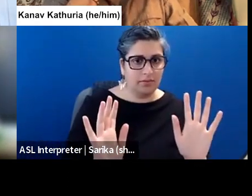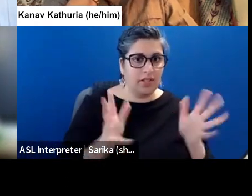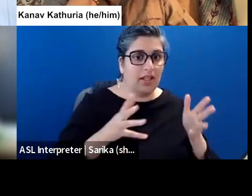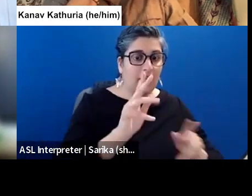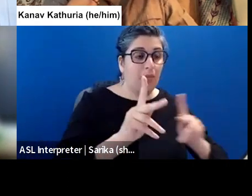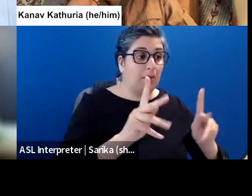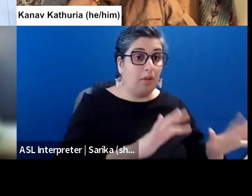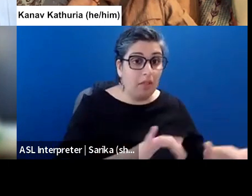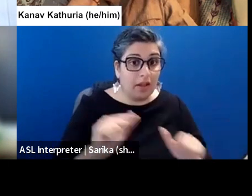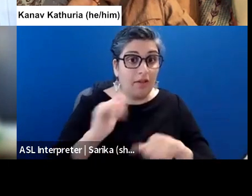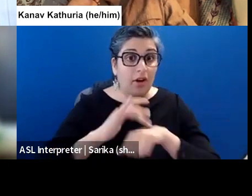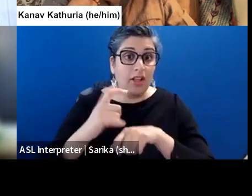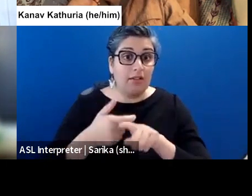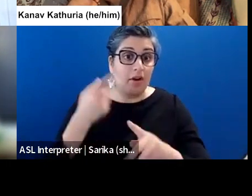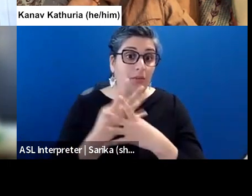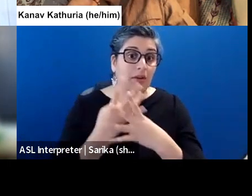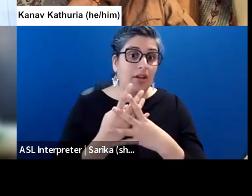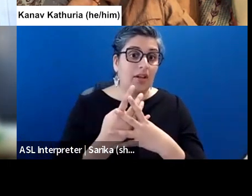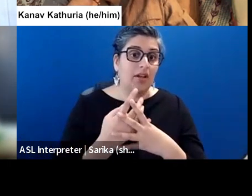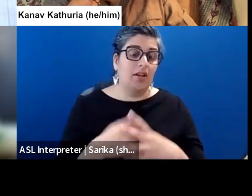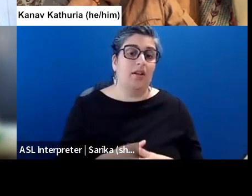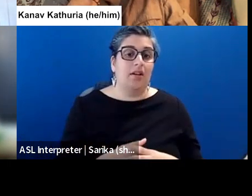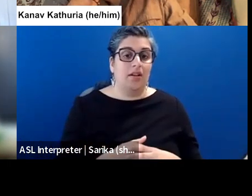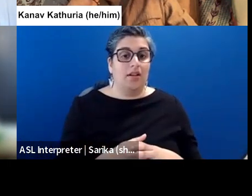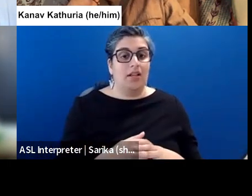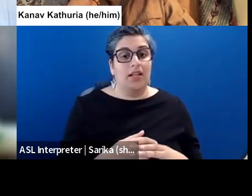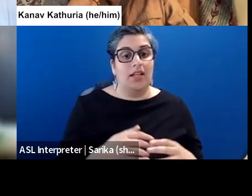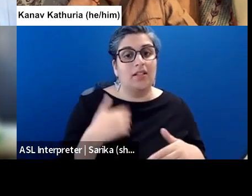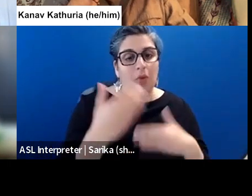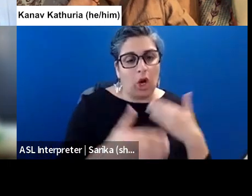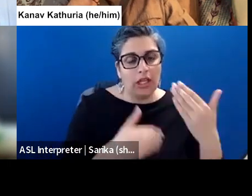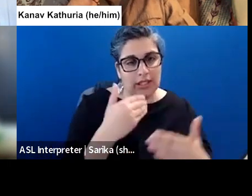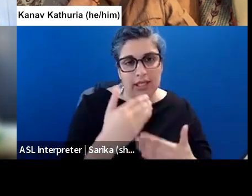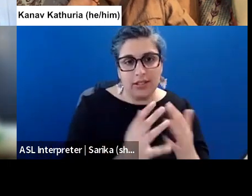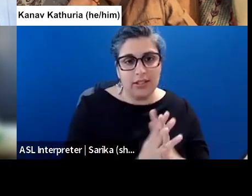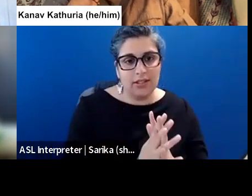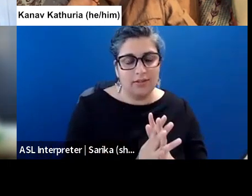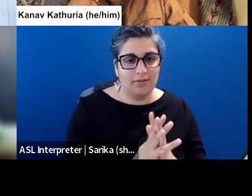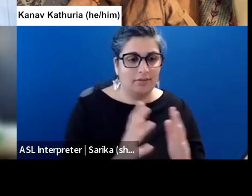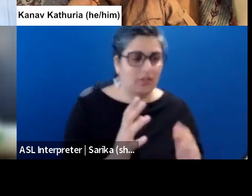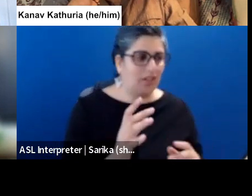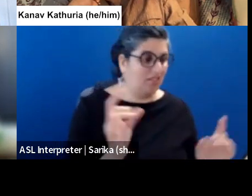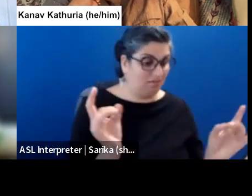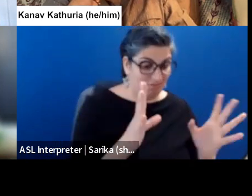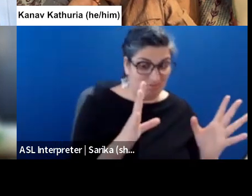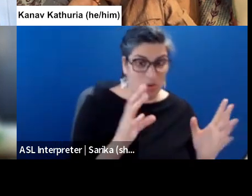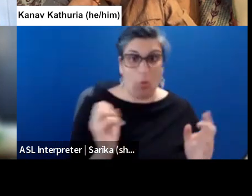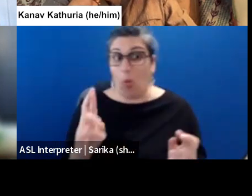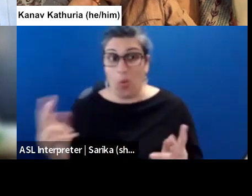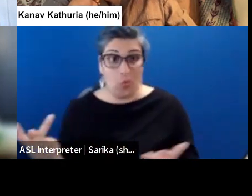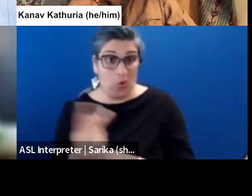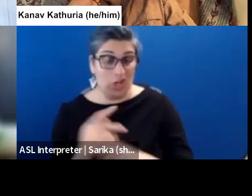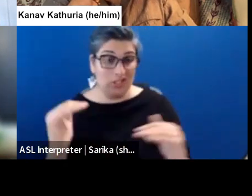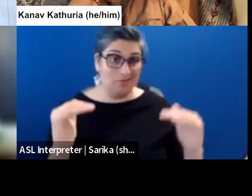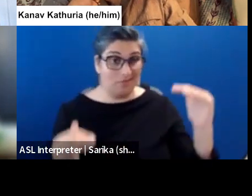from prison, right? And even though we don't like it, Andrea, you know, it's a process, right? It's like the lesser of two evils, right? You're like, okay, we want to get rid of ankle monitors,